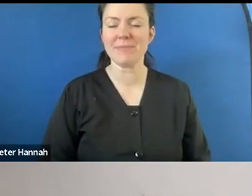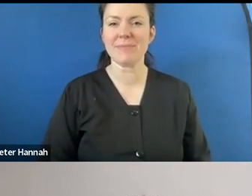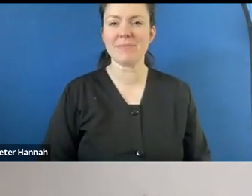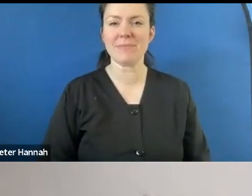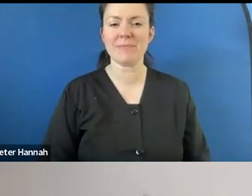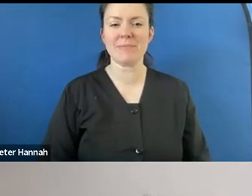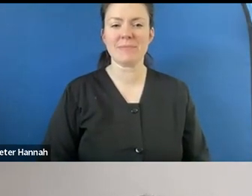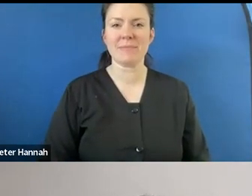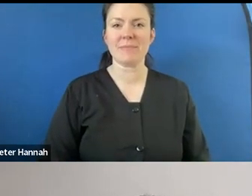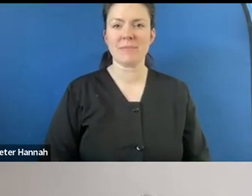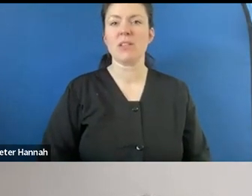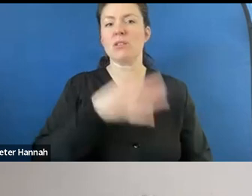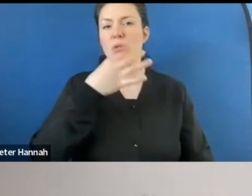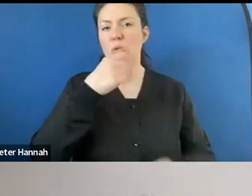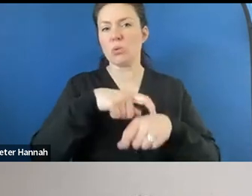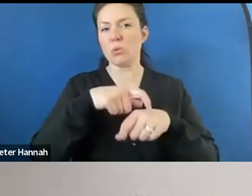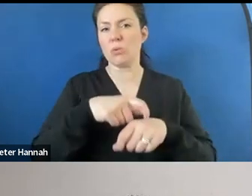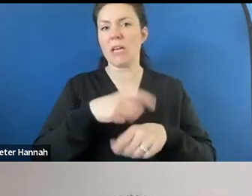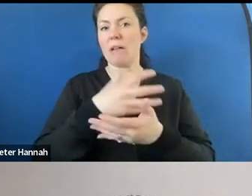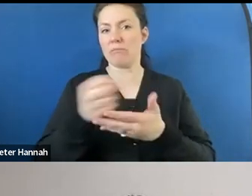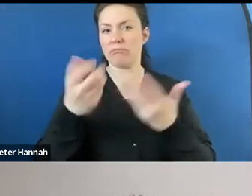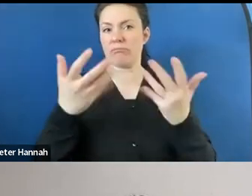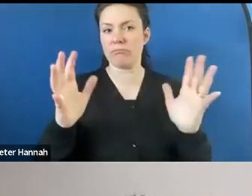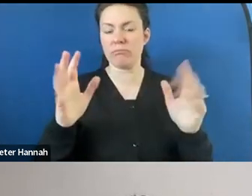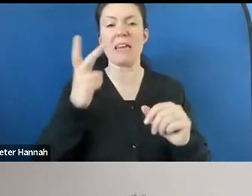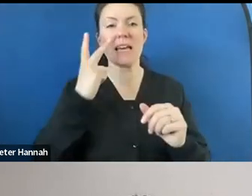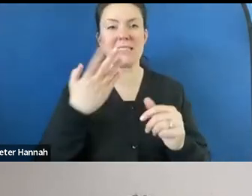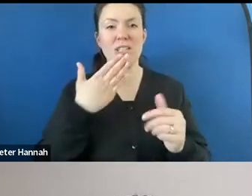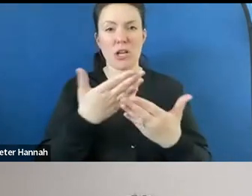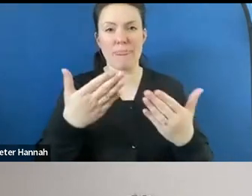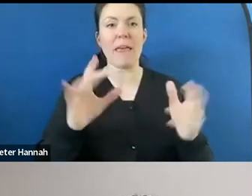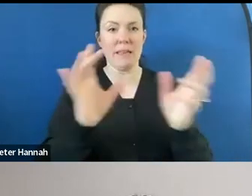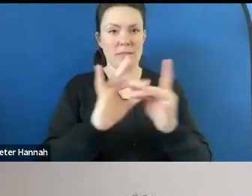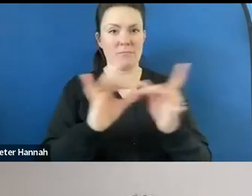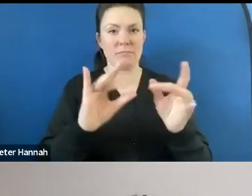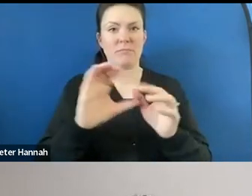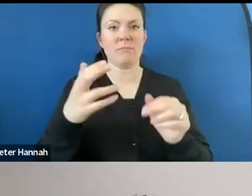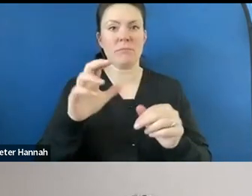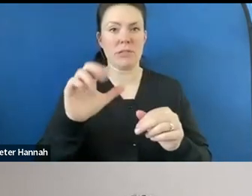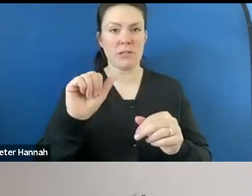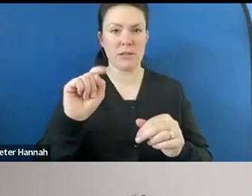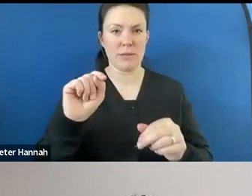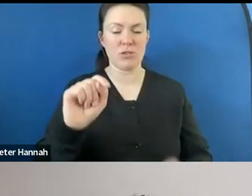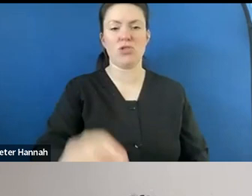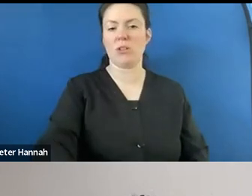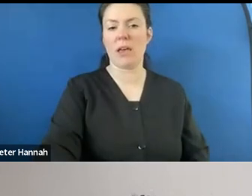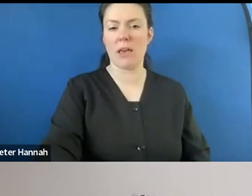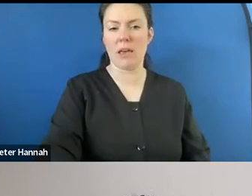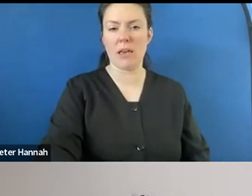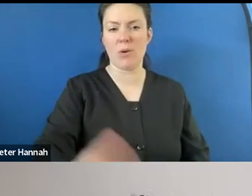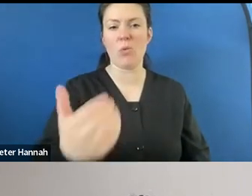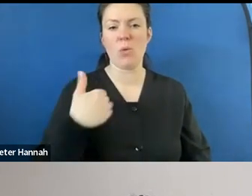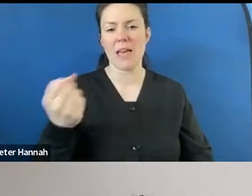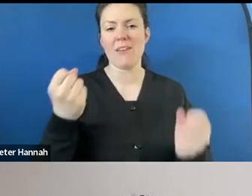we are coming at time here pretty soon, and I do see some good things going on in the chat as well. And I think there are so many ideas out there,